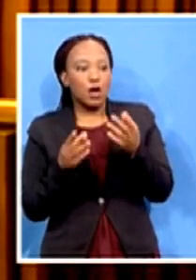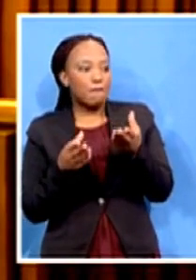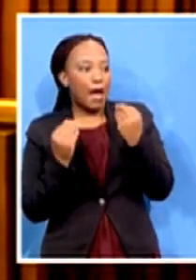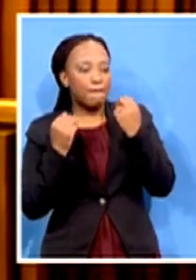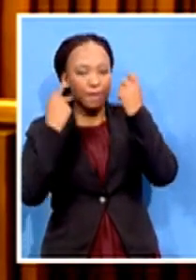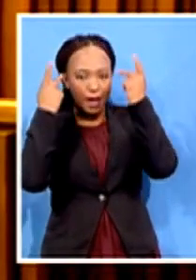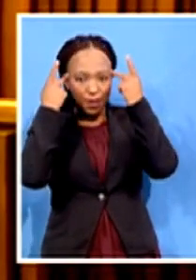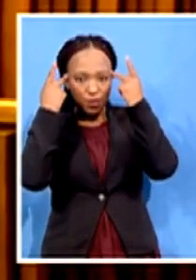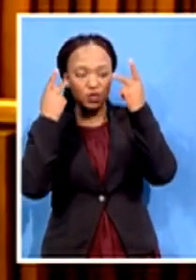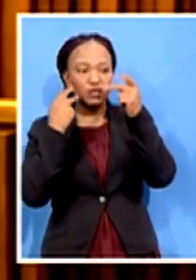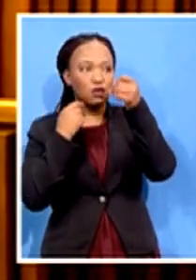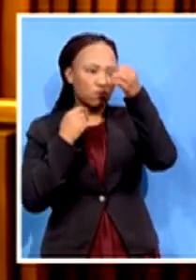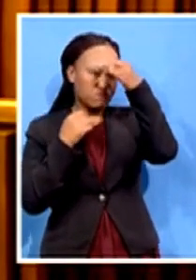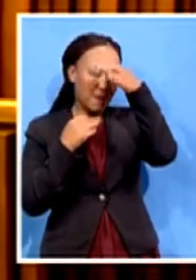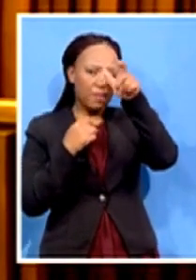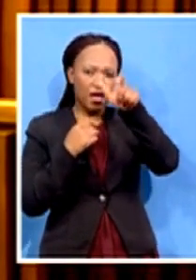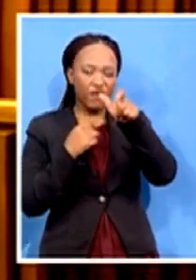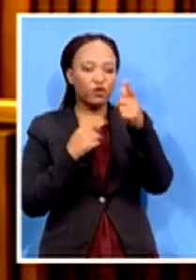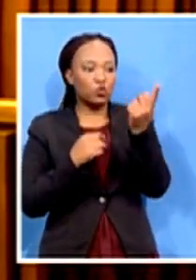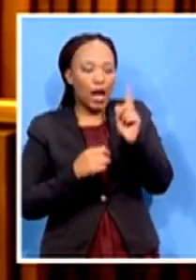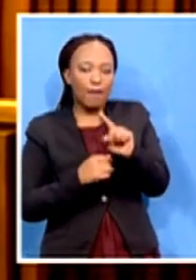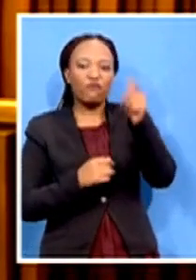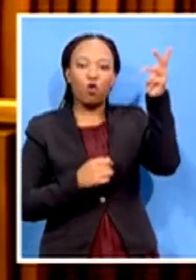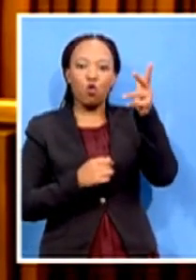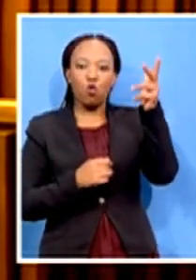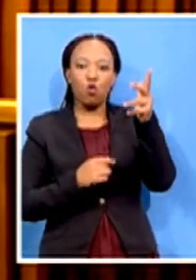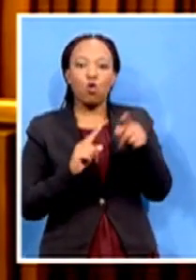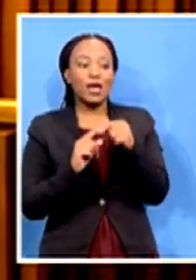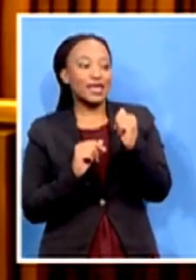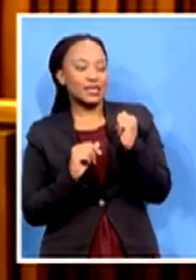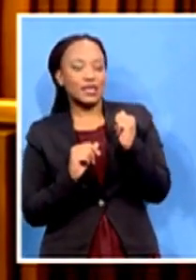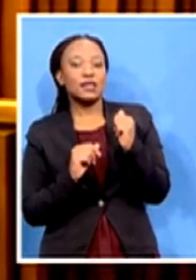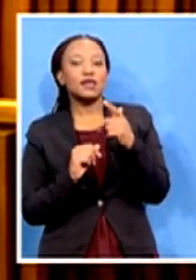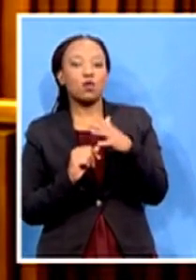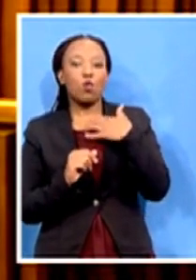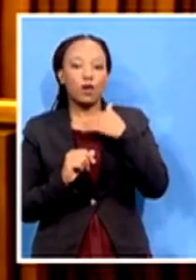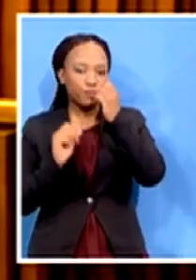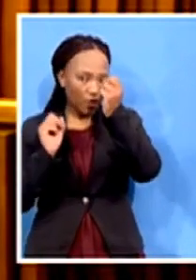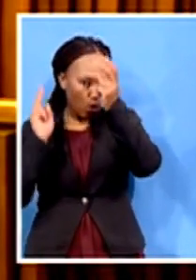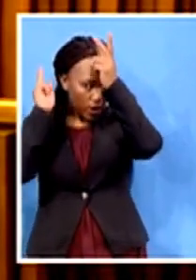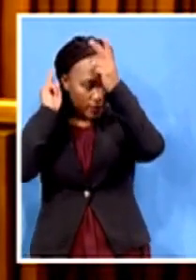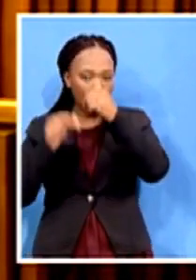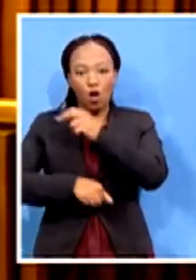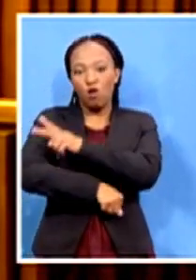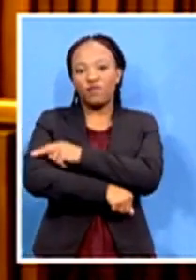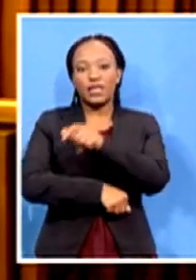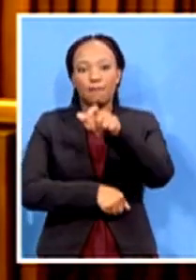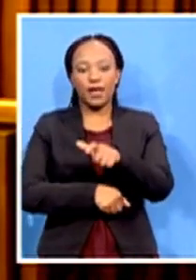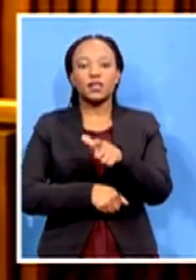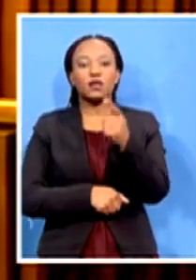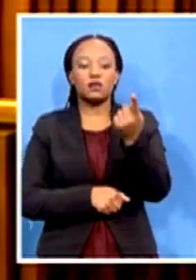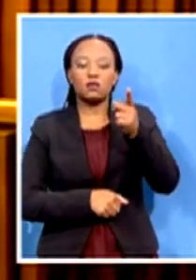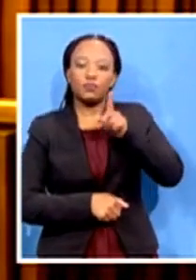this particular matter. And instead, yesterday, a correctional services officer took the stand where he told the court that proper